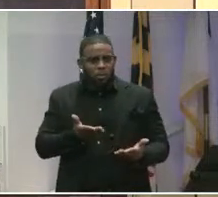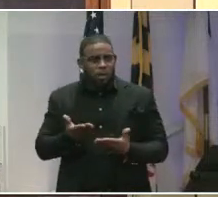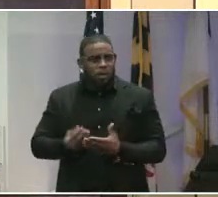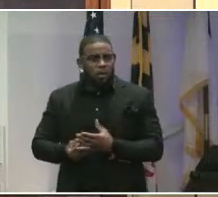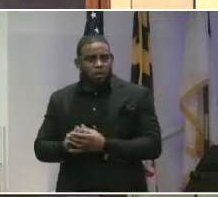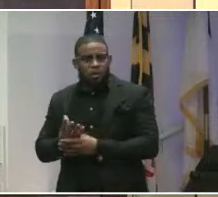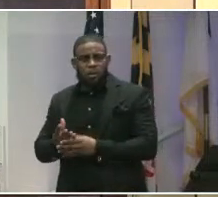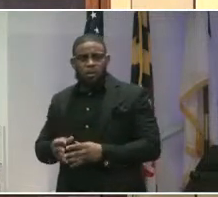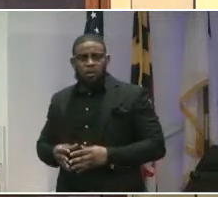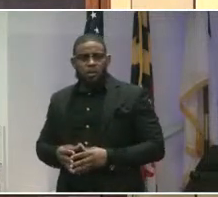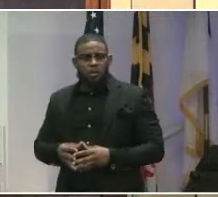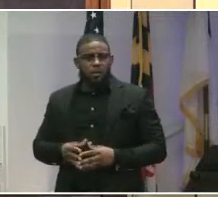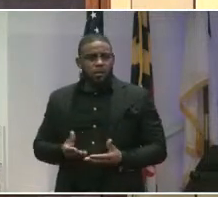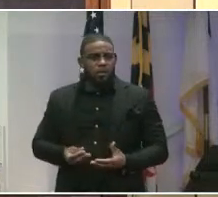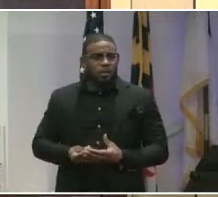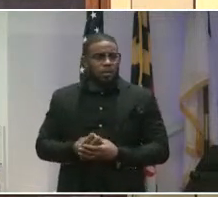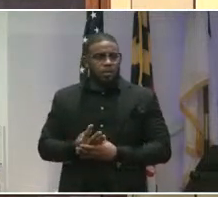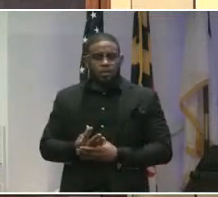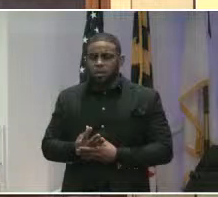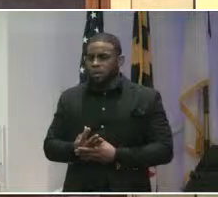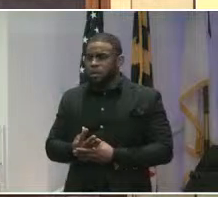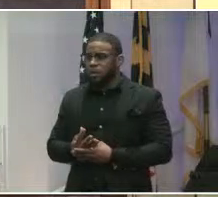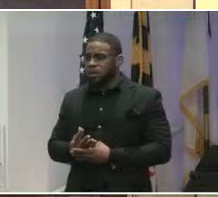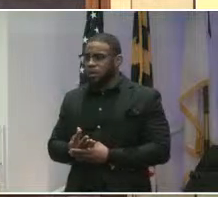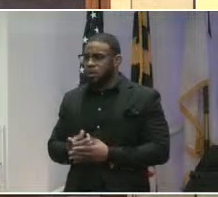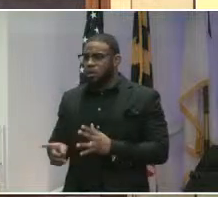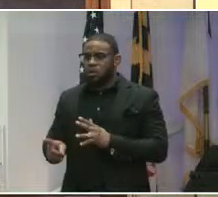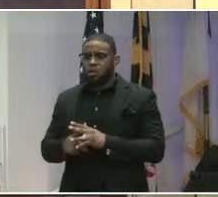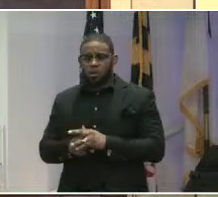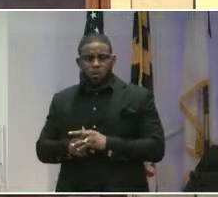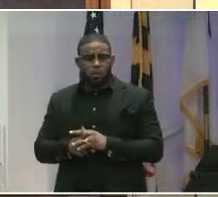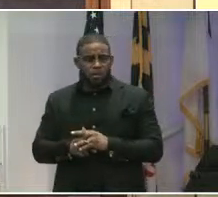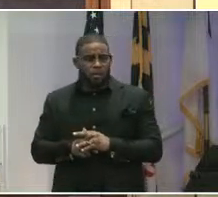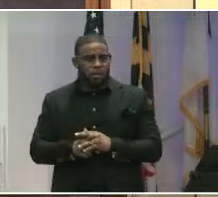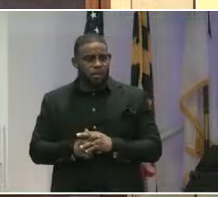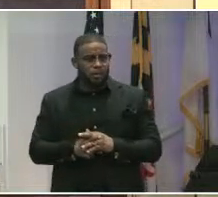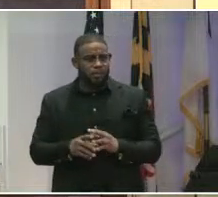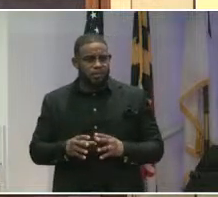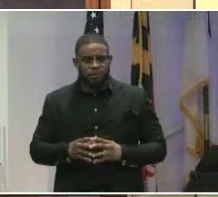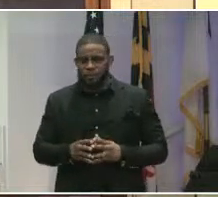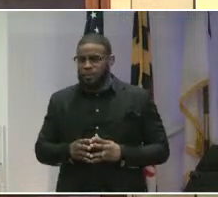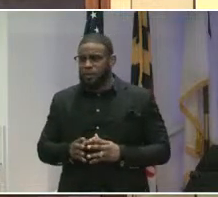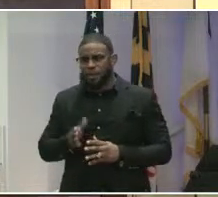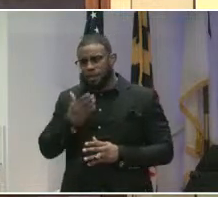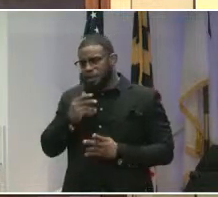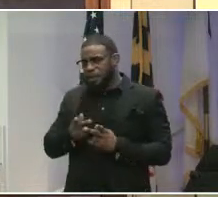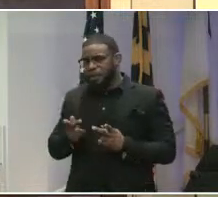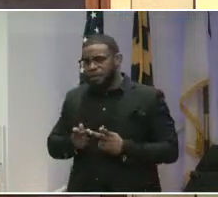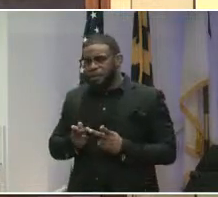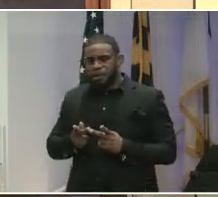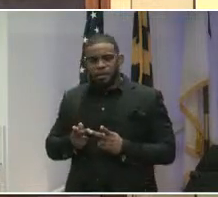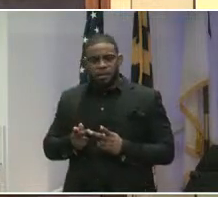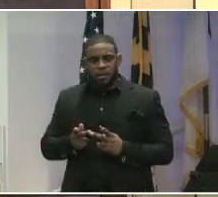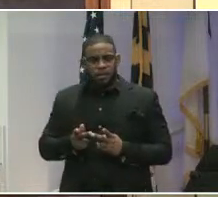growth. Growth shows understanding. The best place to take